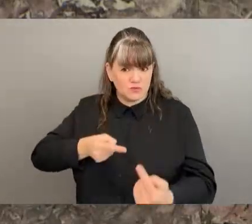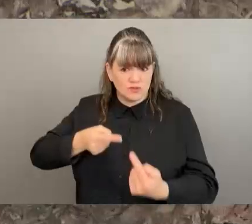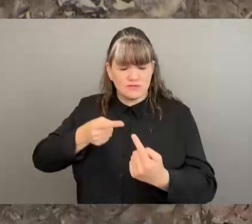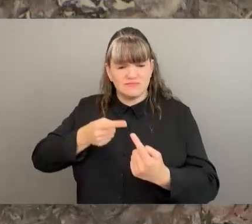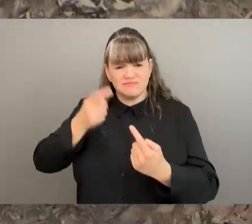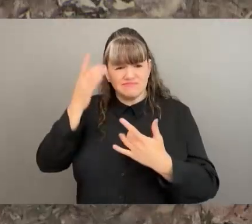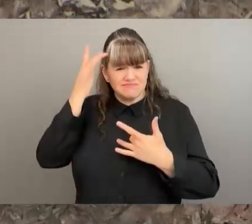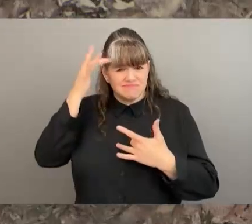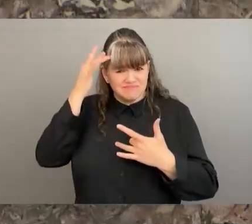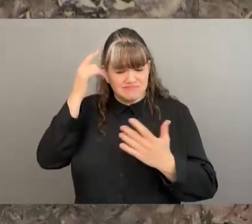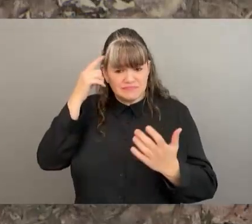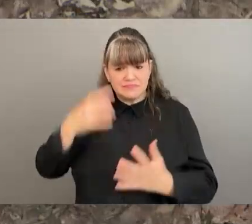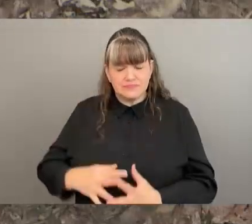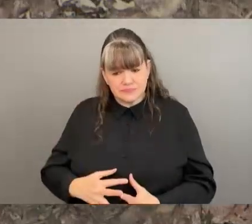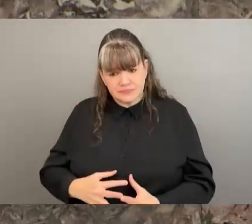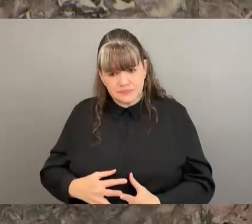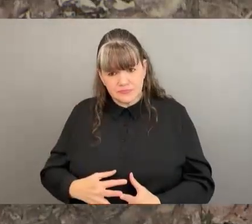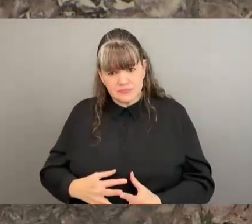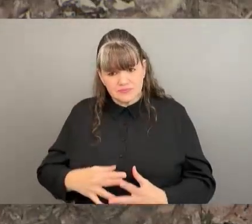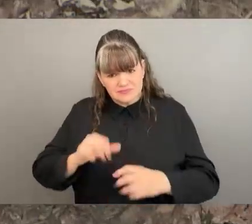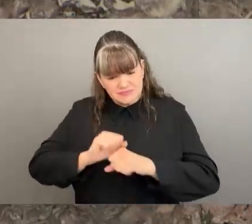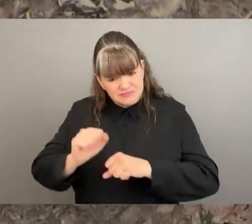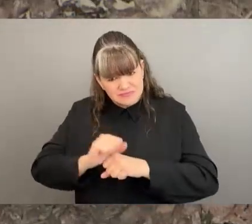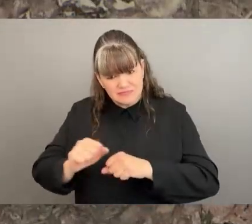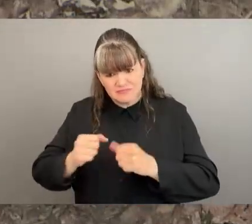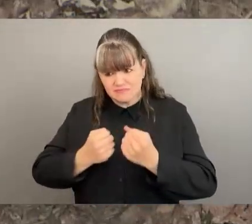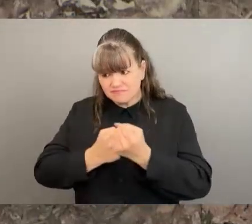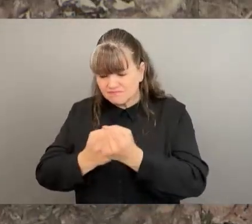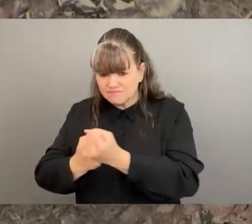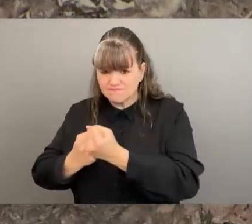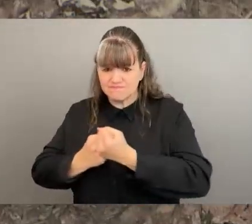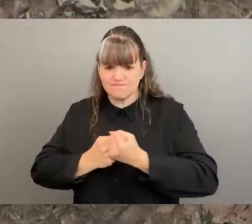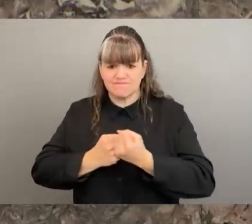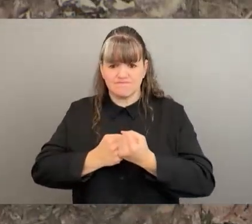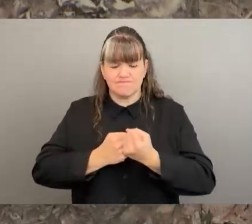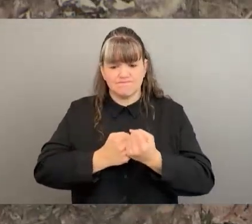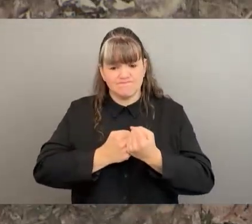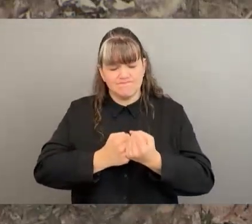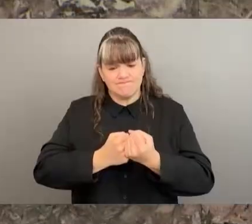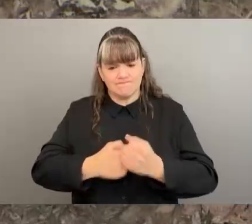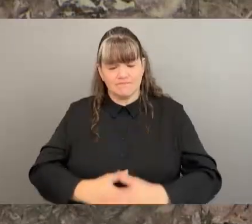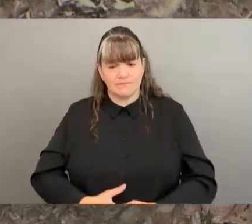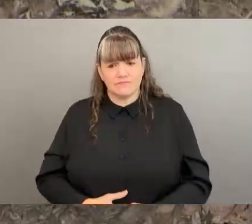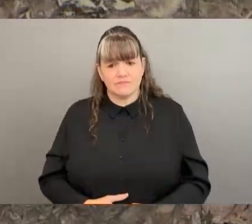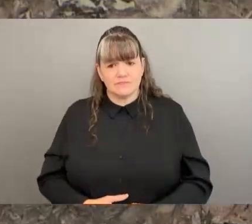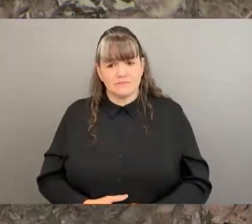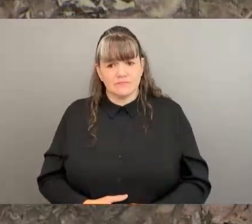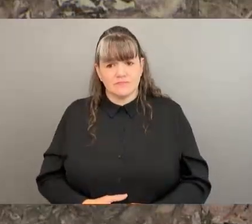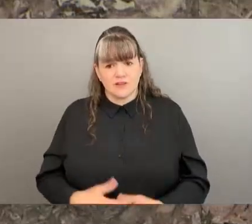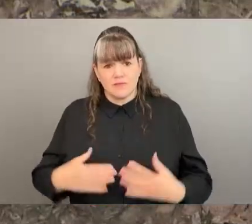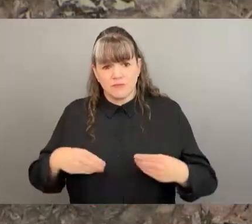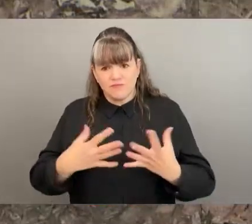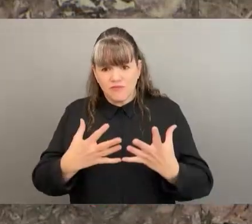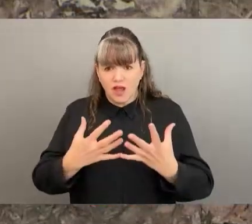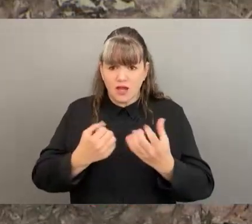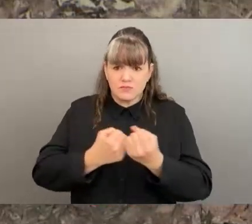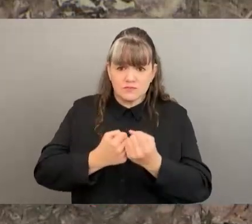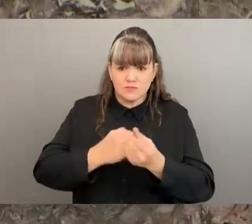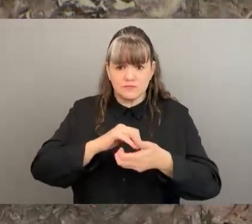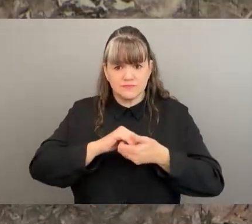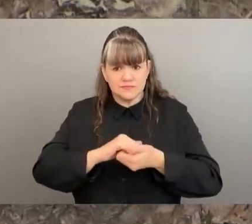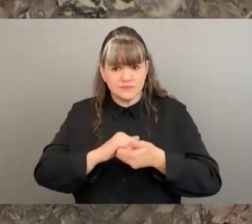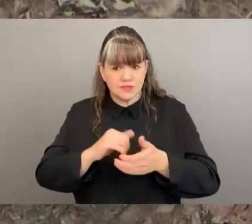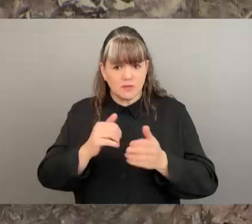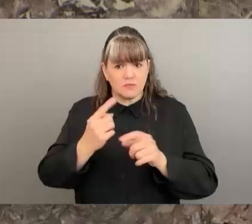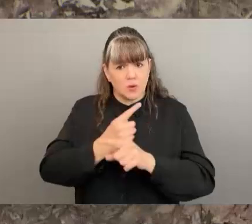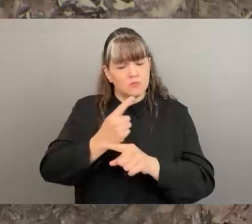do to support them in providing and working with them, not only to have the appropriate supports, but to provide appropriate housing. And